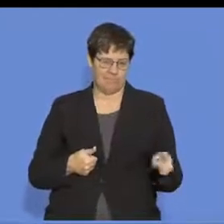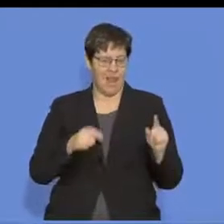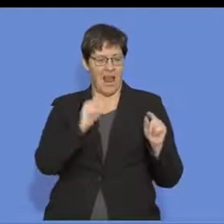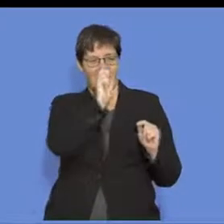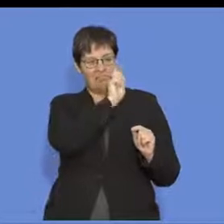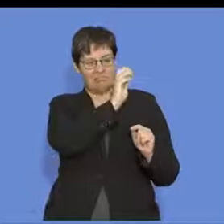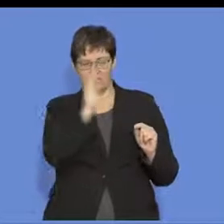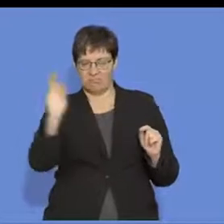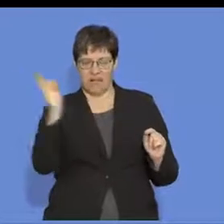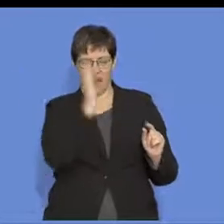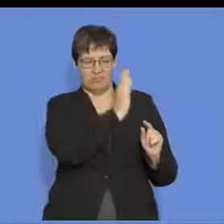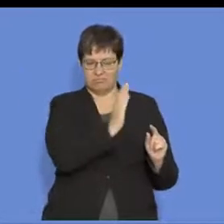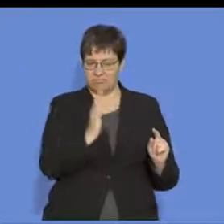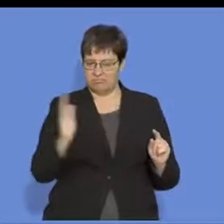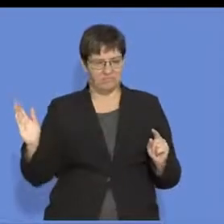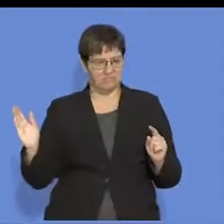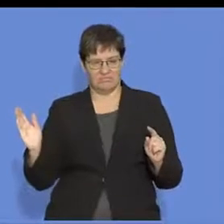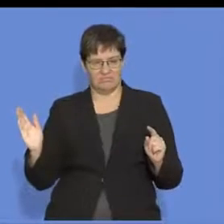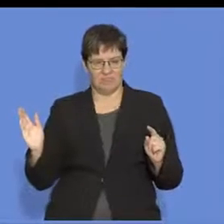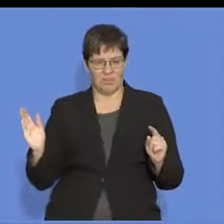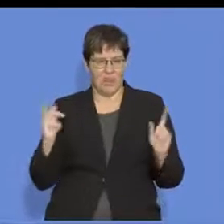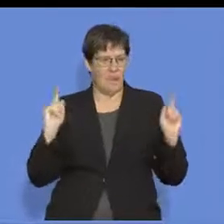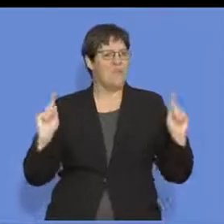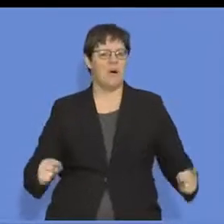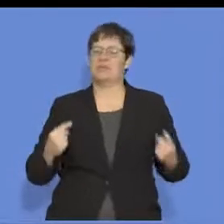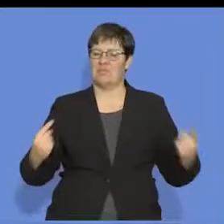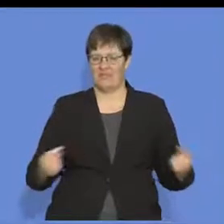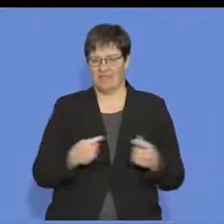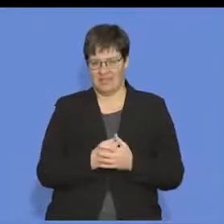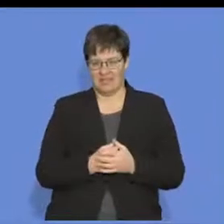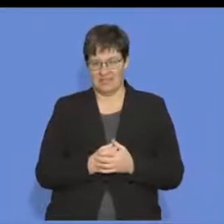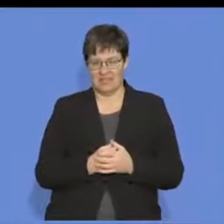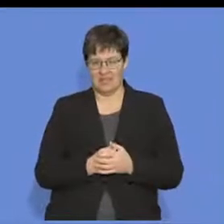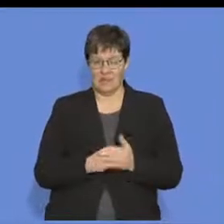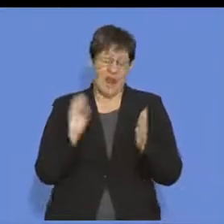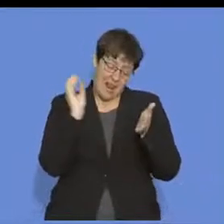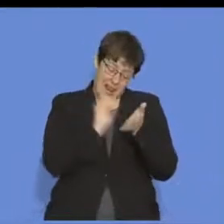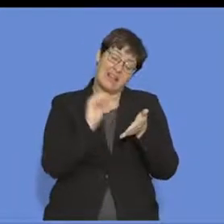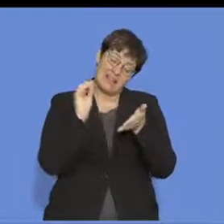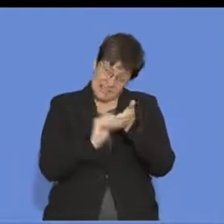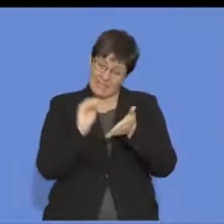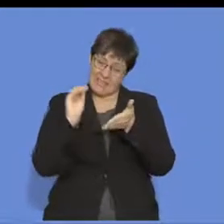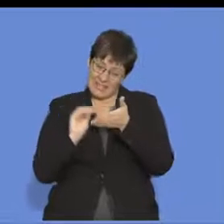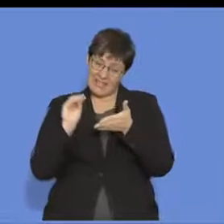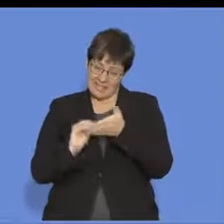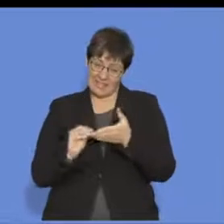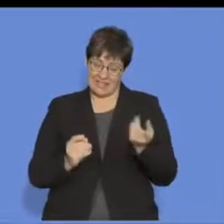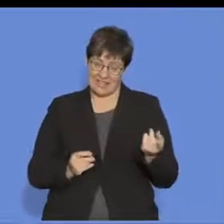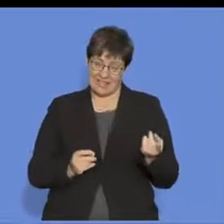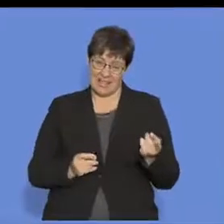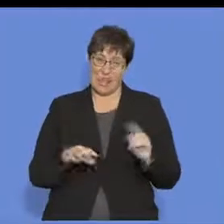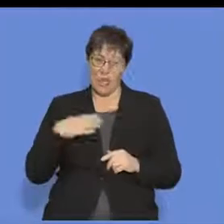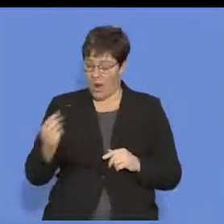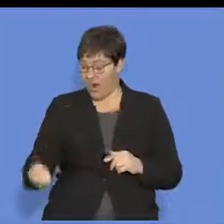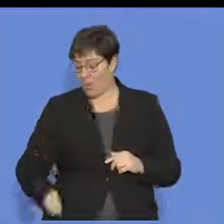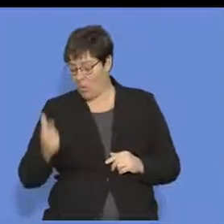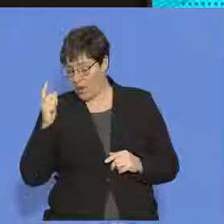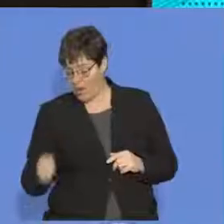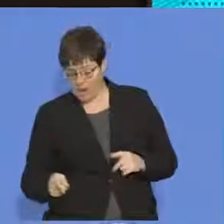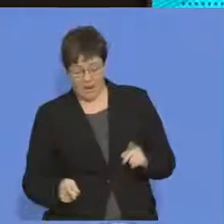list the different possible outcomes. It becomes impossible. We could list in the first example if we have a